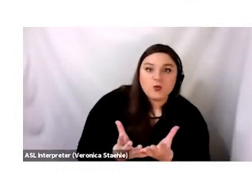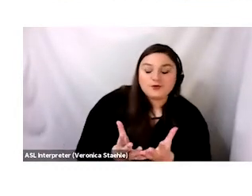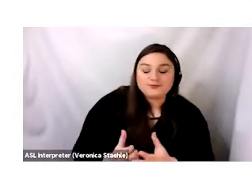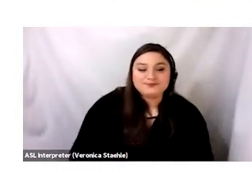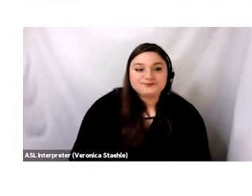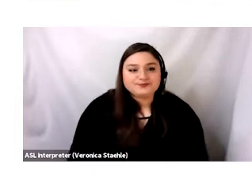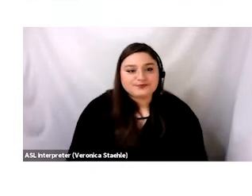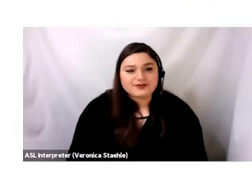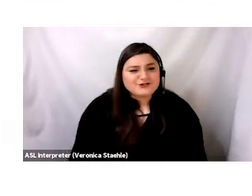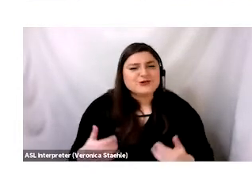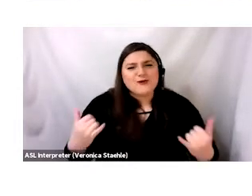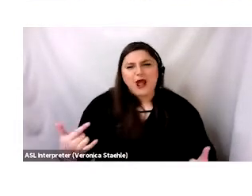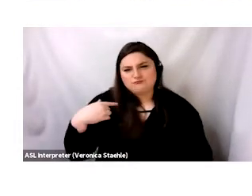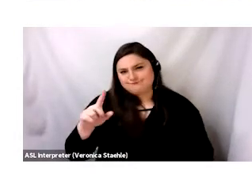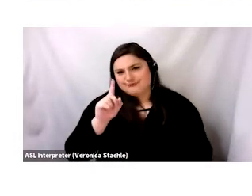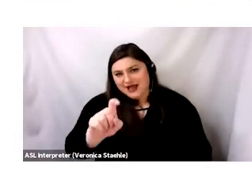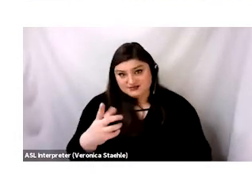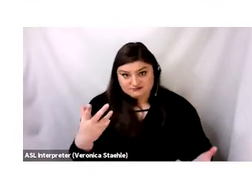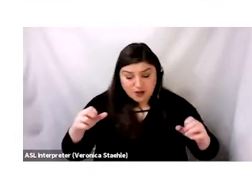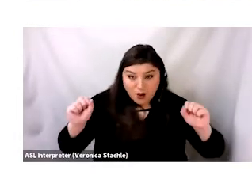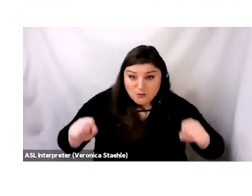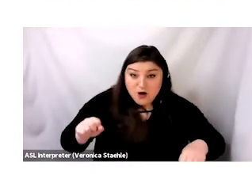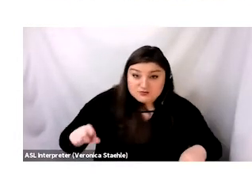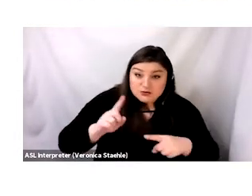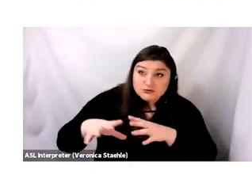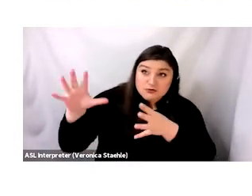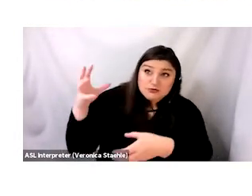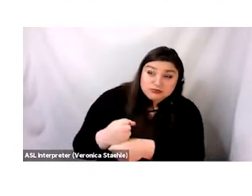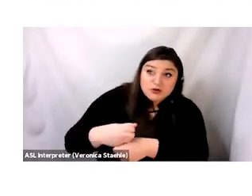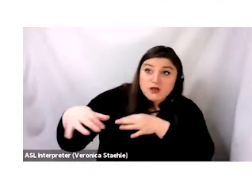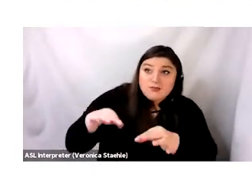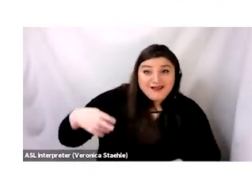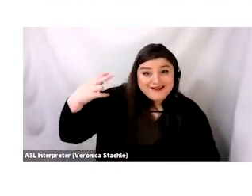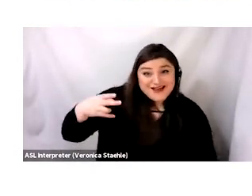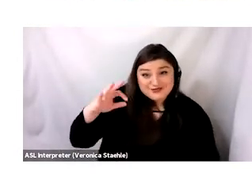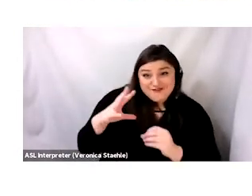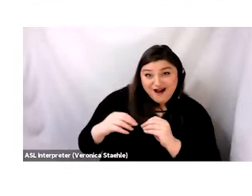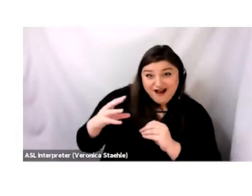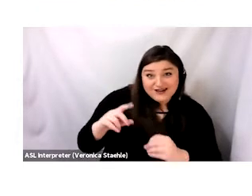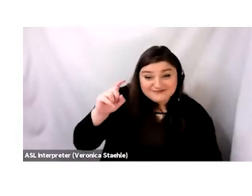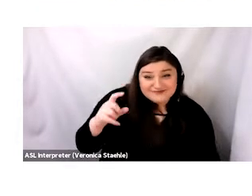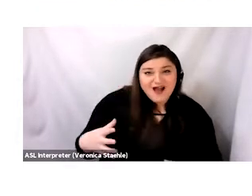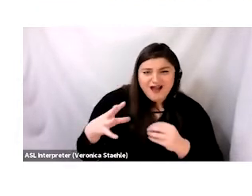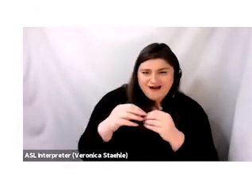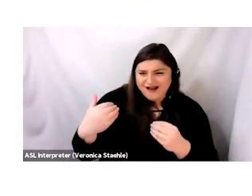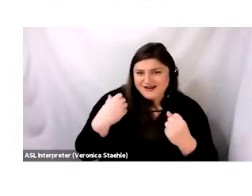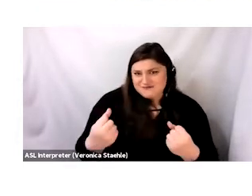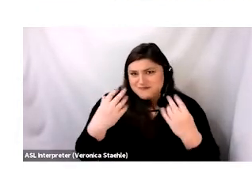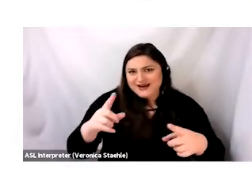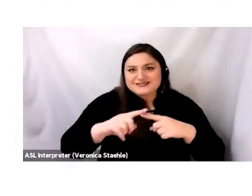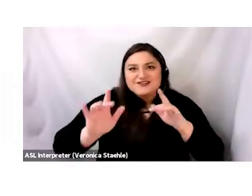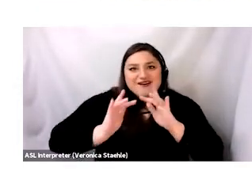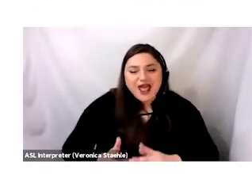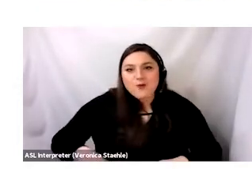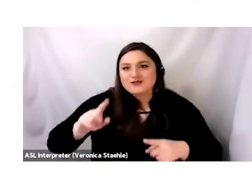So is it even possible to do a history of cotton? Cotton is inherently a global story that ties together networks